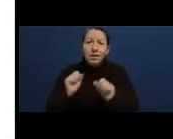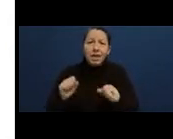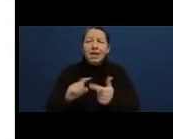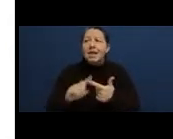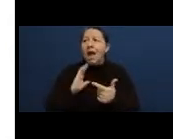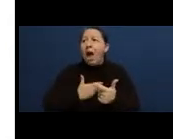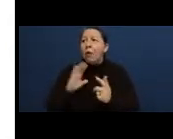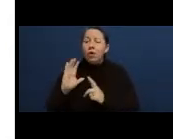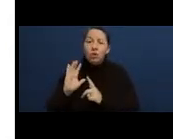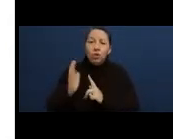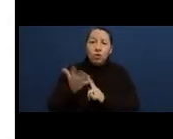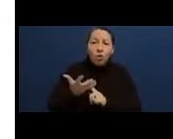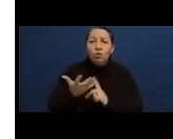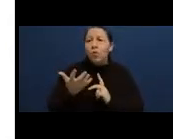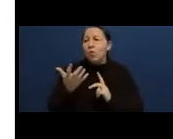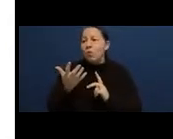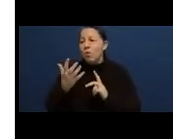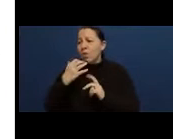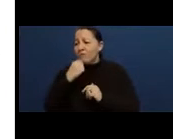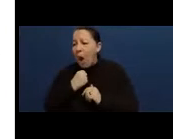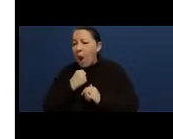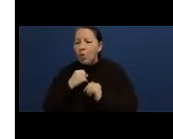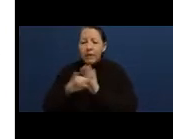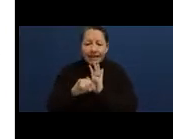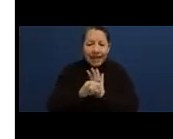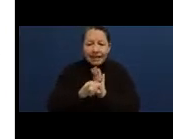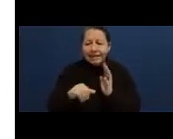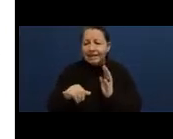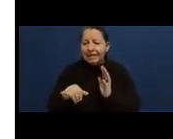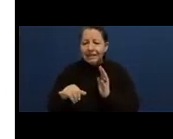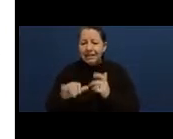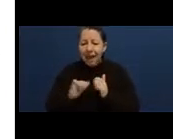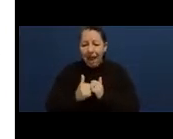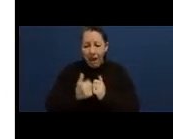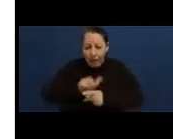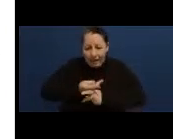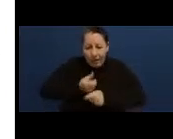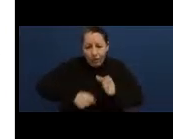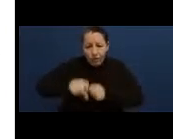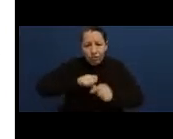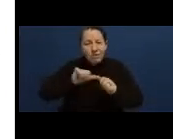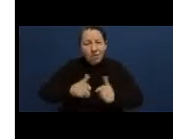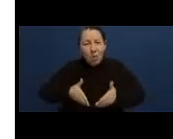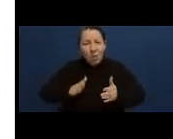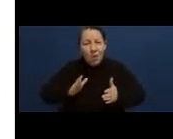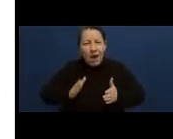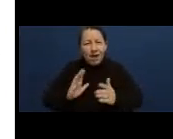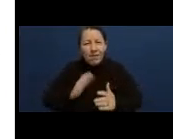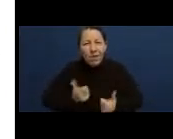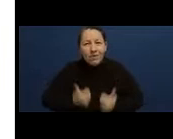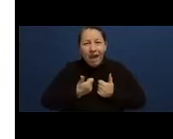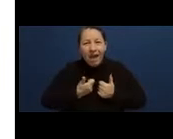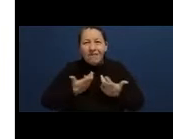identity. Subsistence is a way of life. We all have a role,